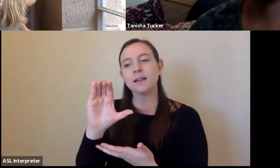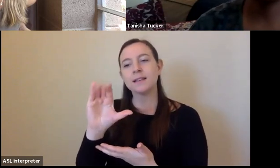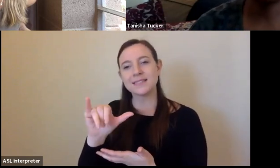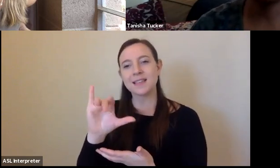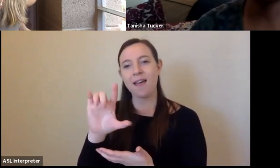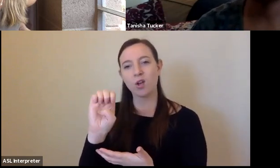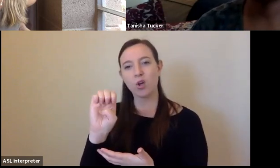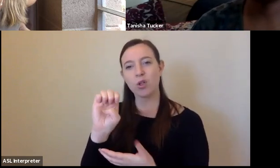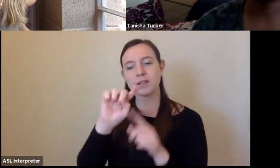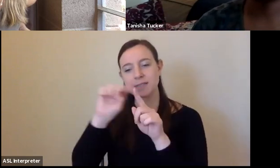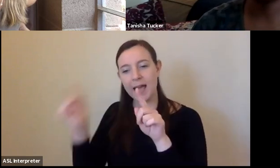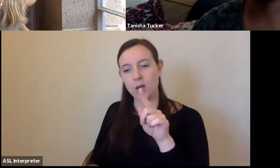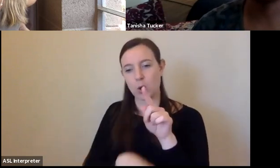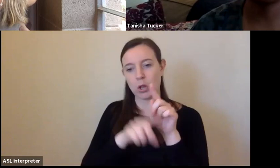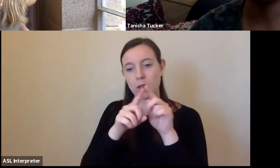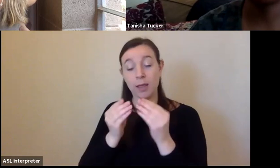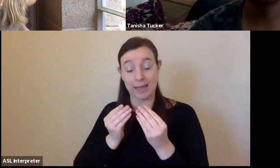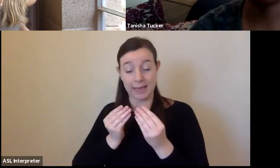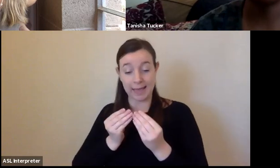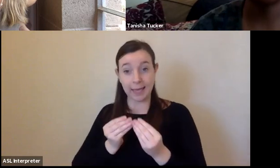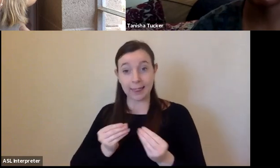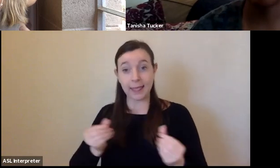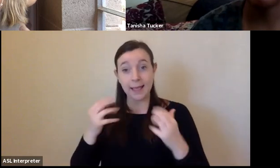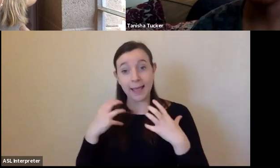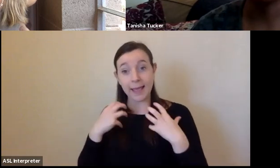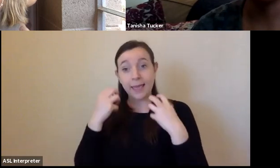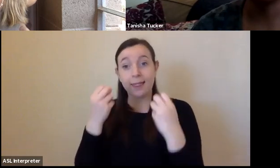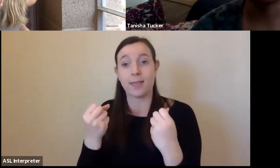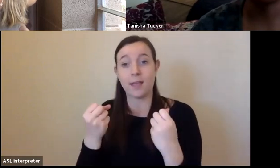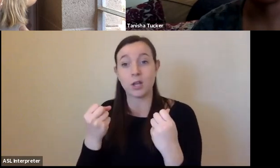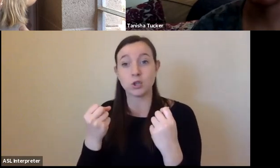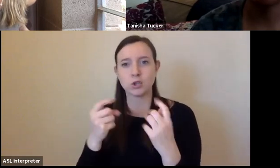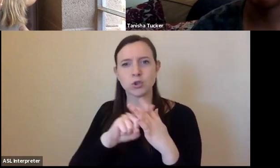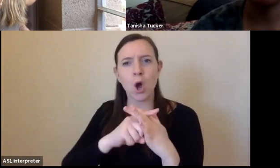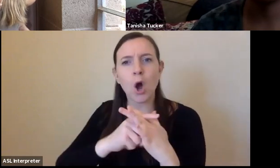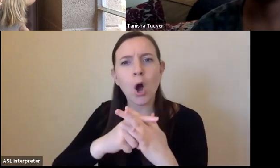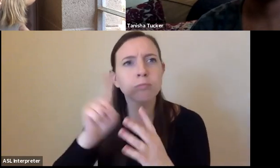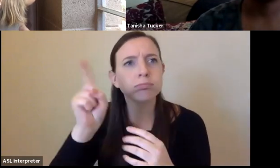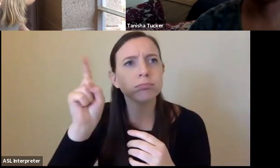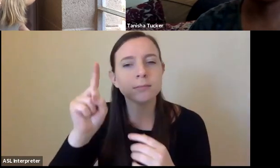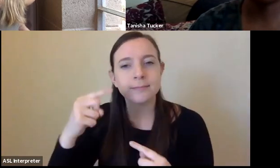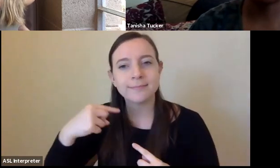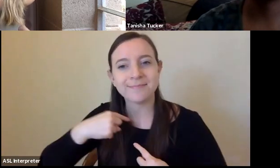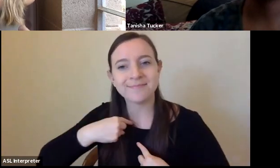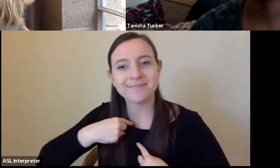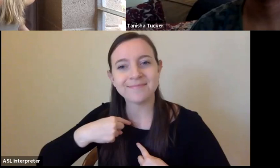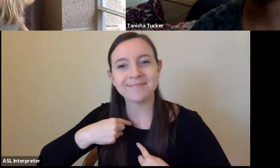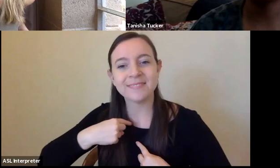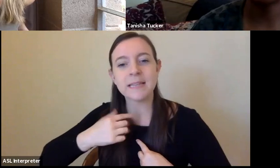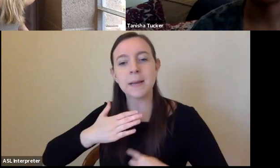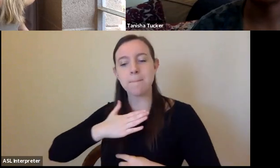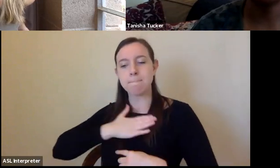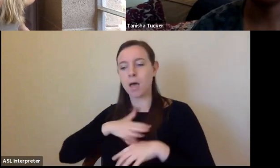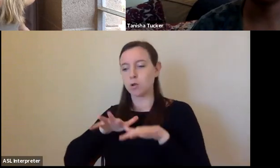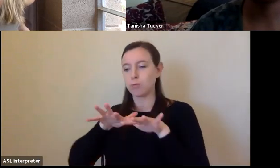with healing, it all starts with my wellness, my well-being and my grounding and my